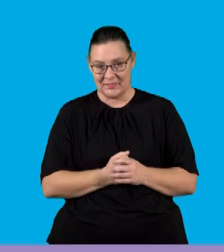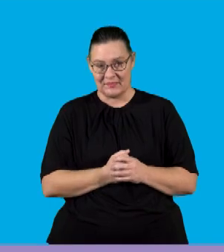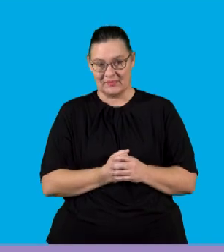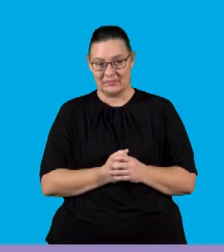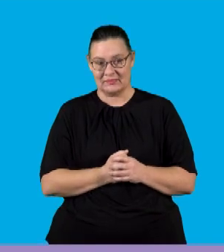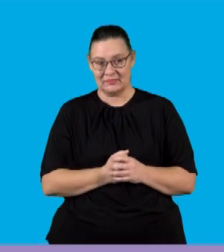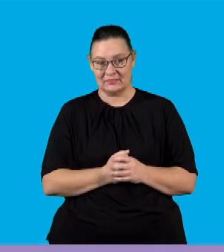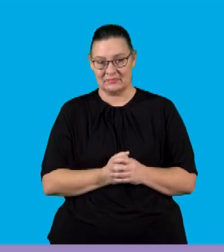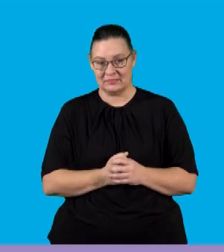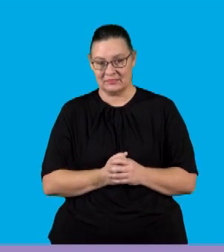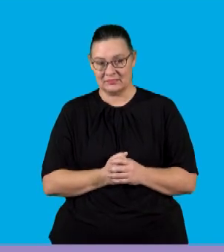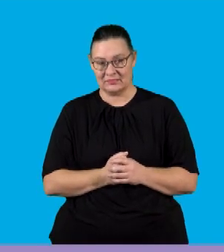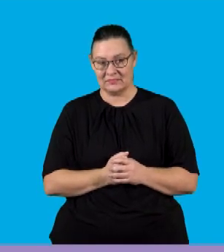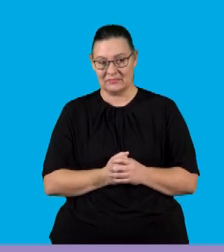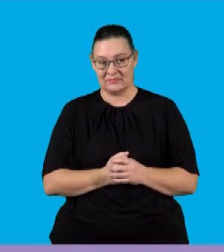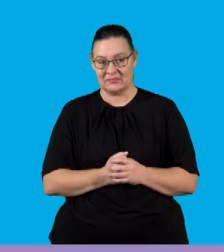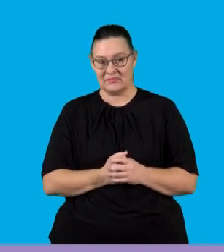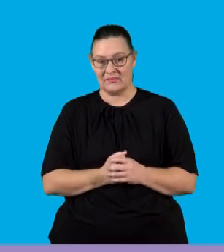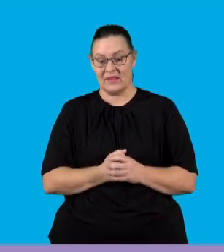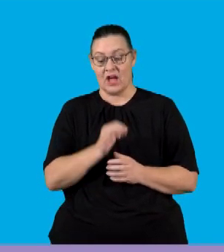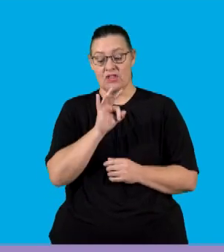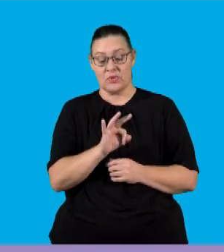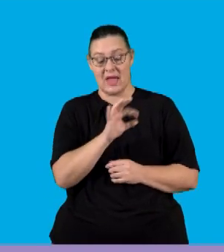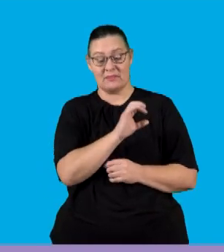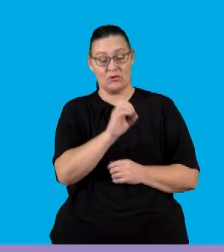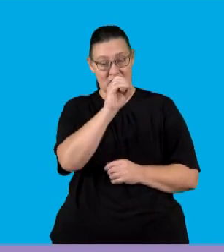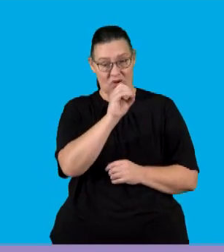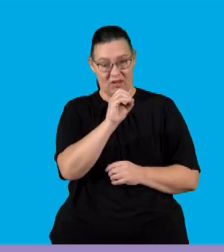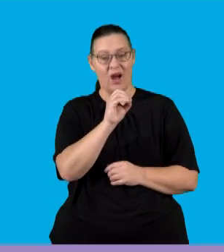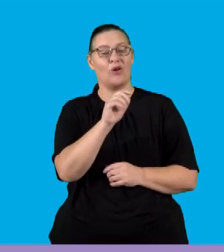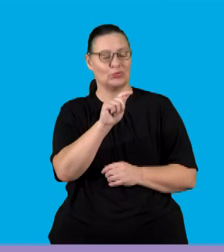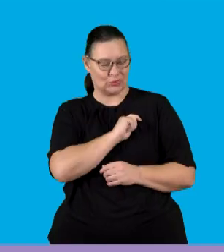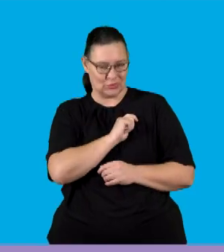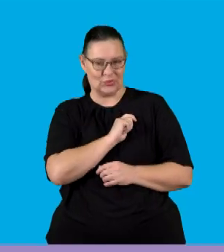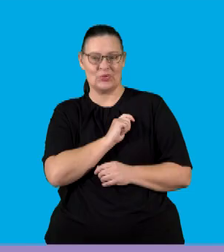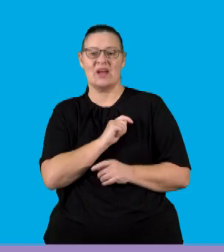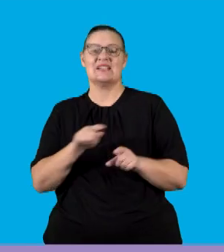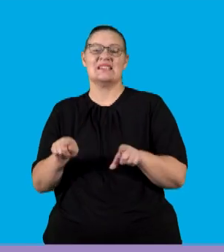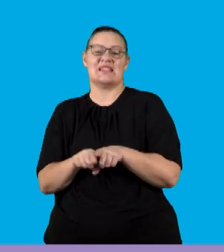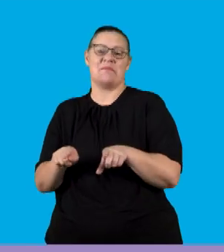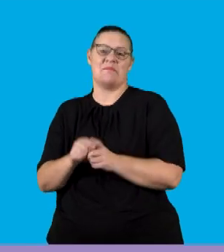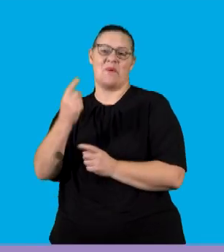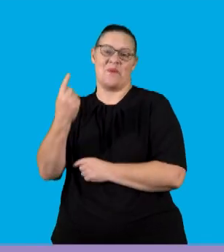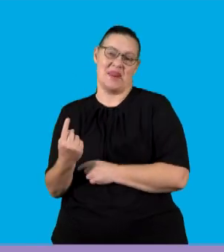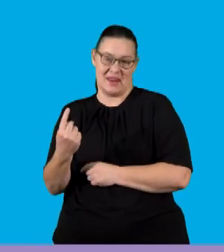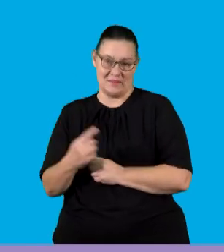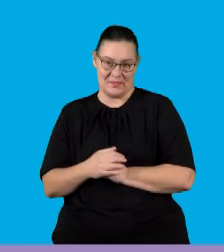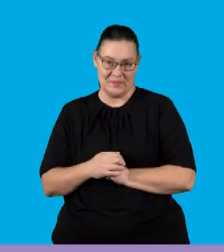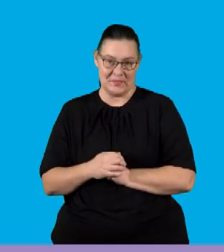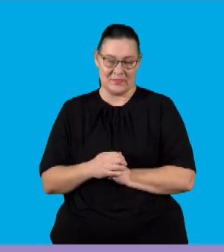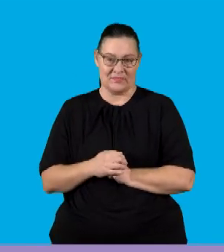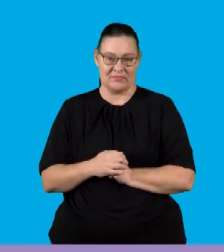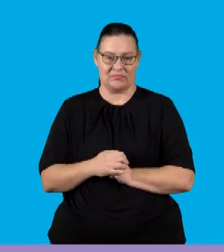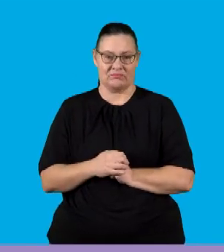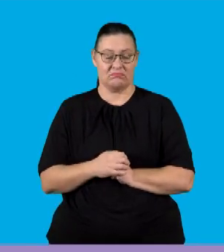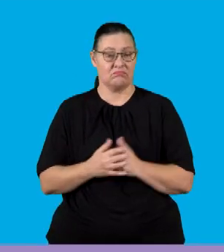equal to each other. That means that 3 exponent 0 is equals to 1. Now,